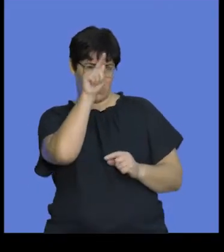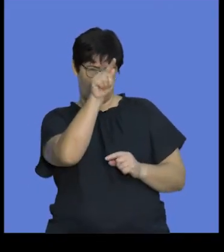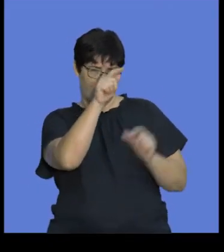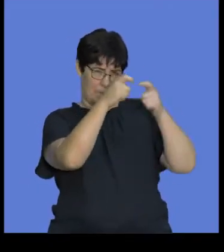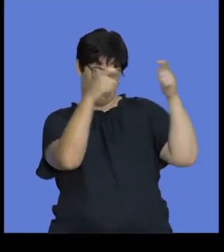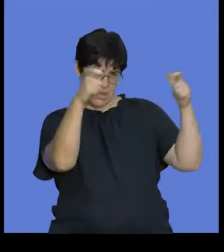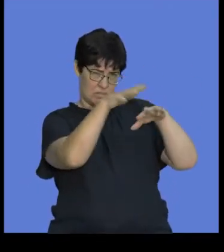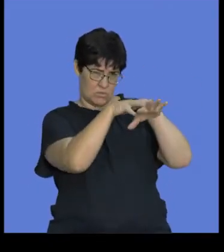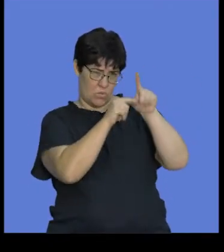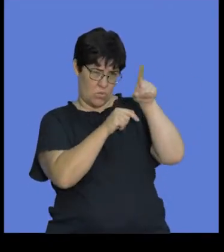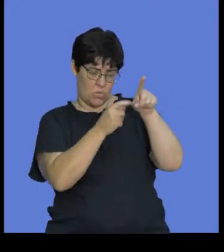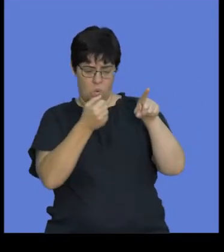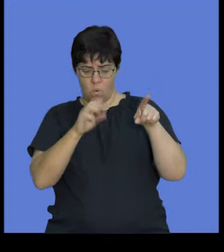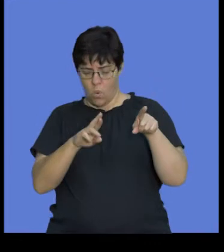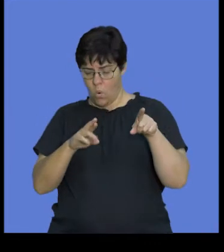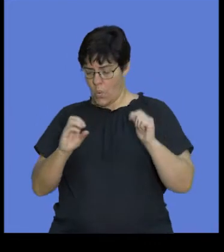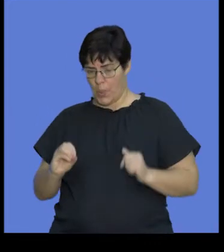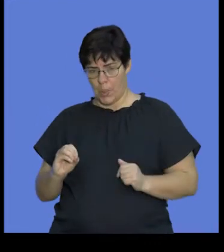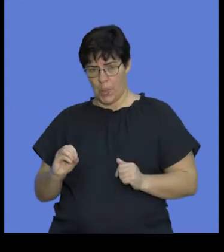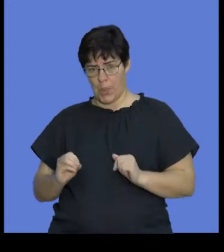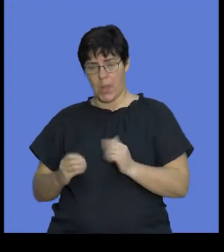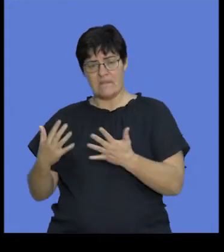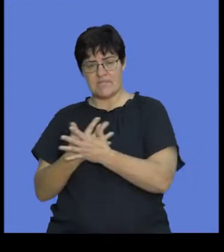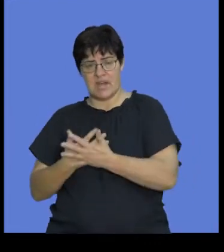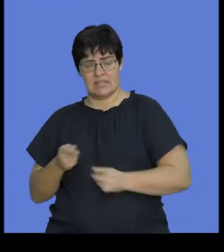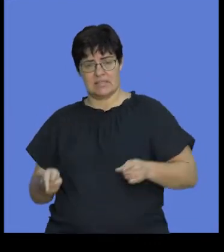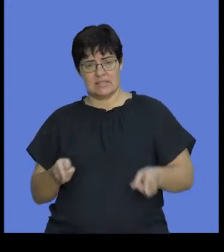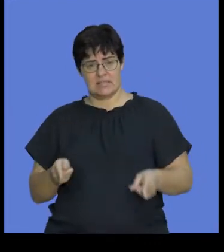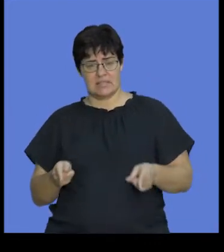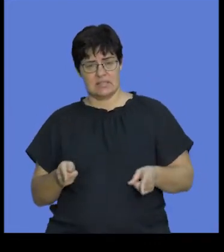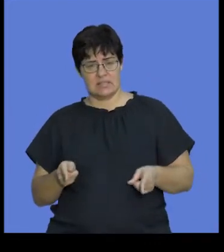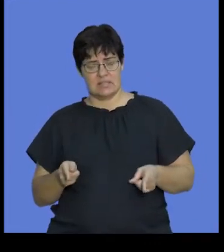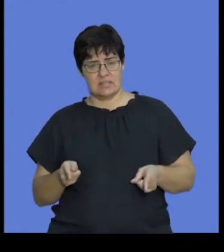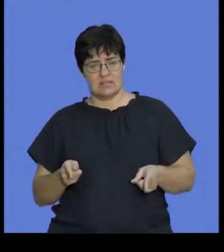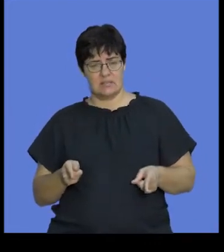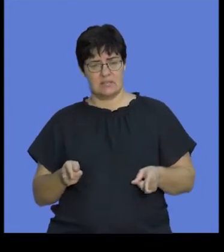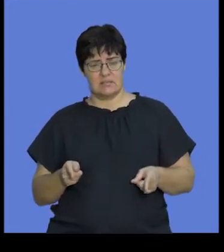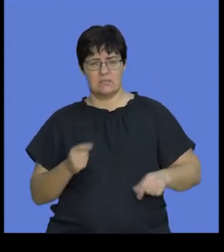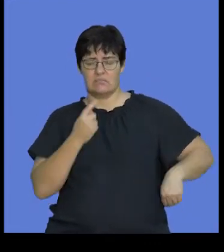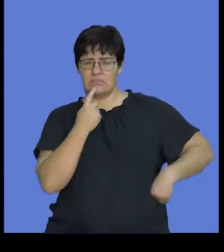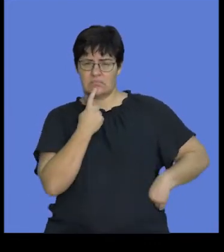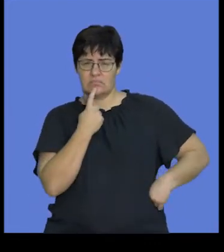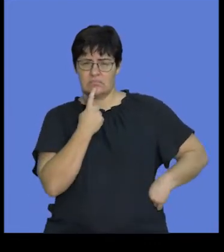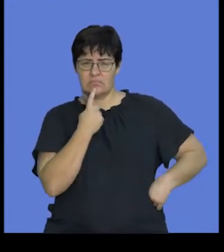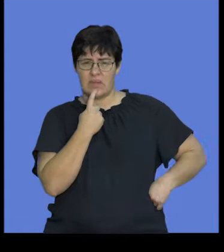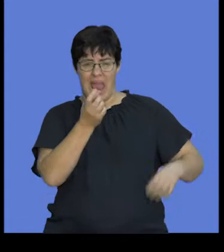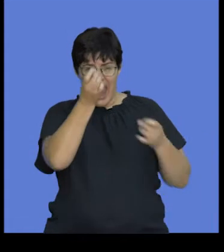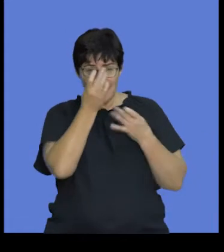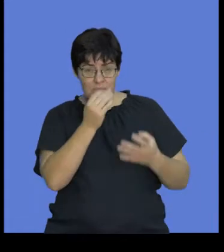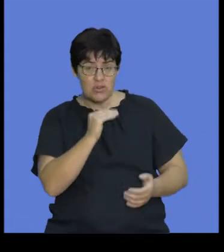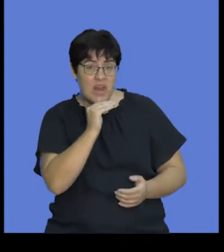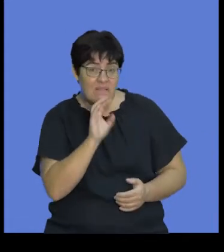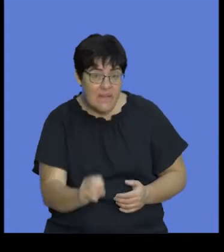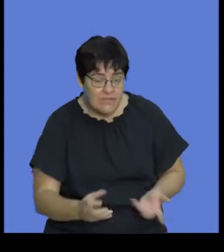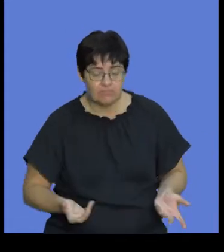big object moving slowly or the small object moving quickly, I actually don't have enough information,